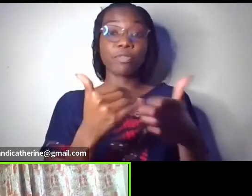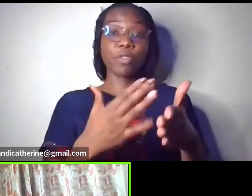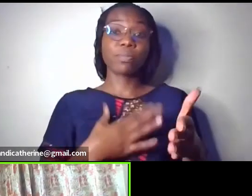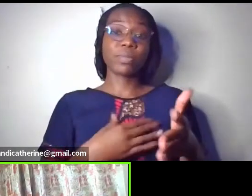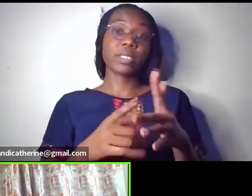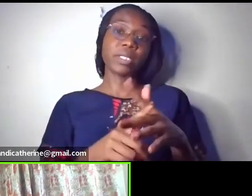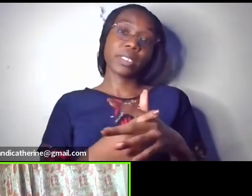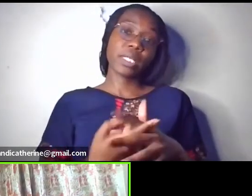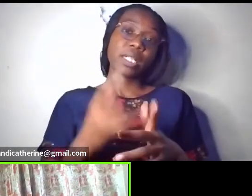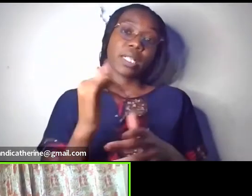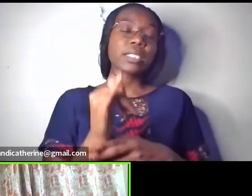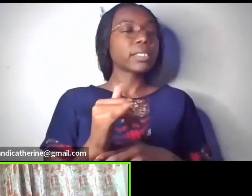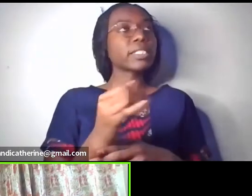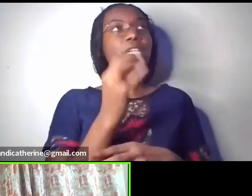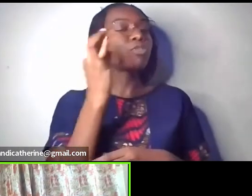in Nanyuki.